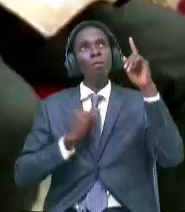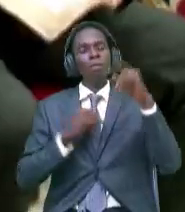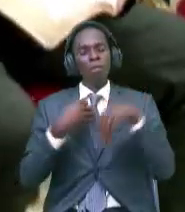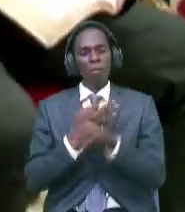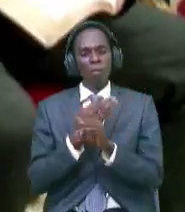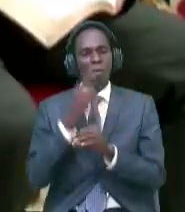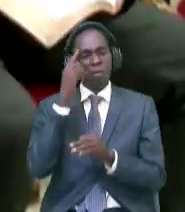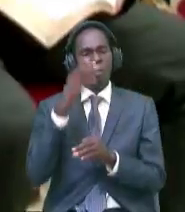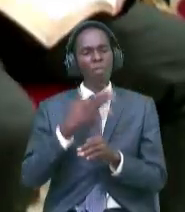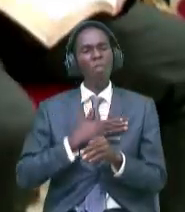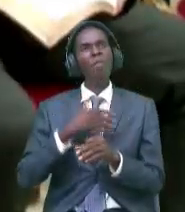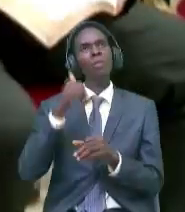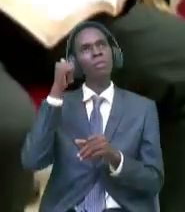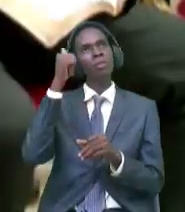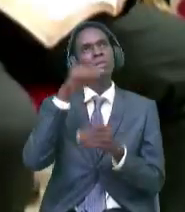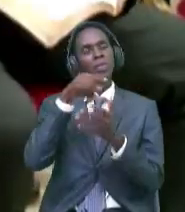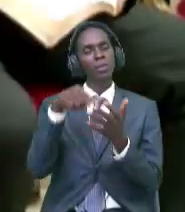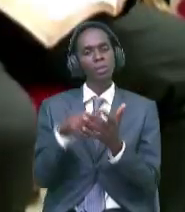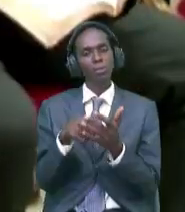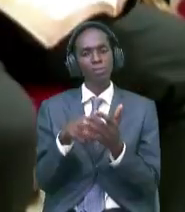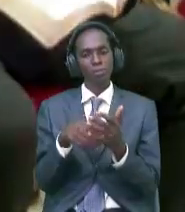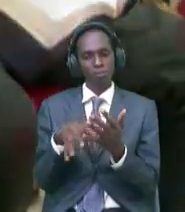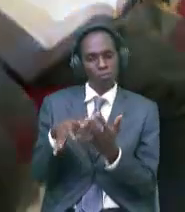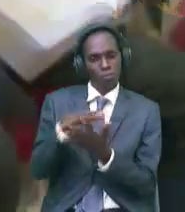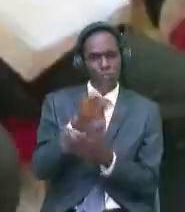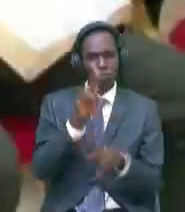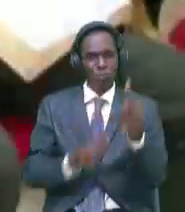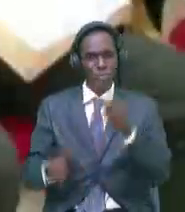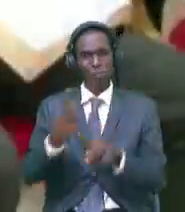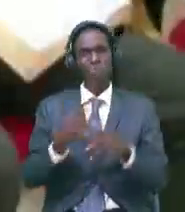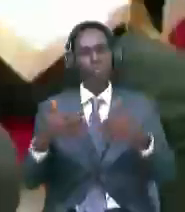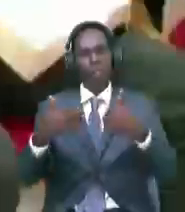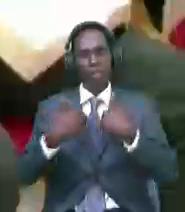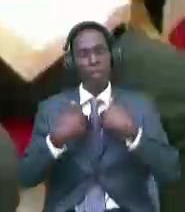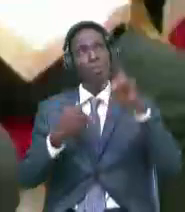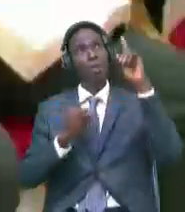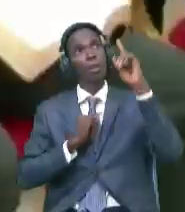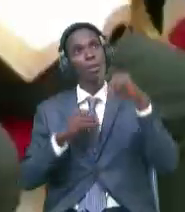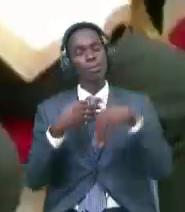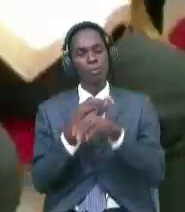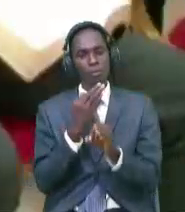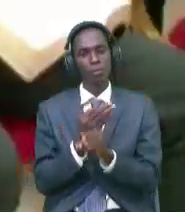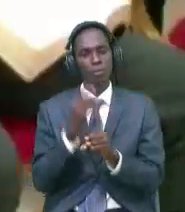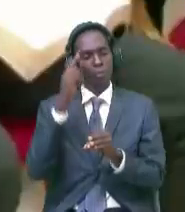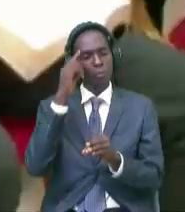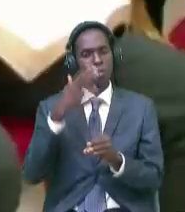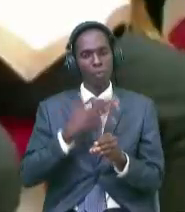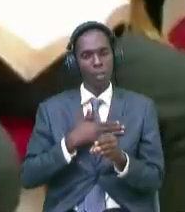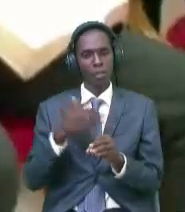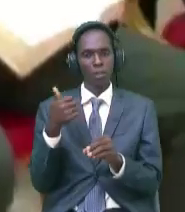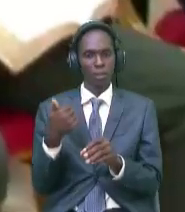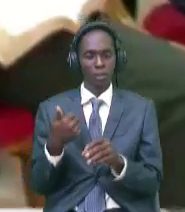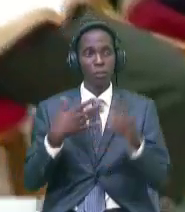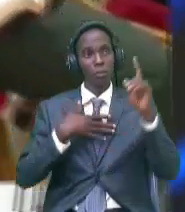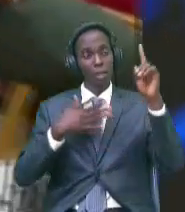give their time to me? These people have I formed for myself. How can they not give their skill? How can they not